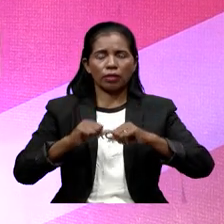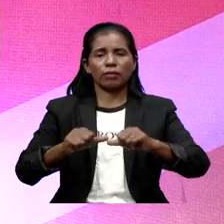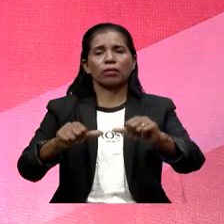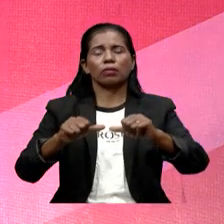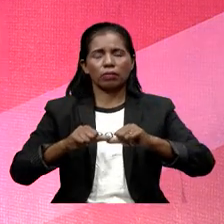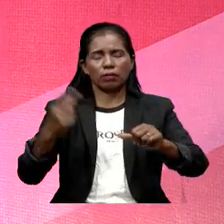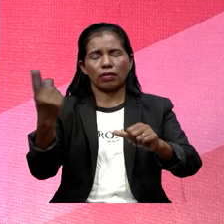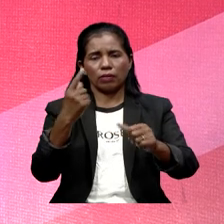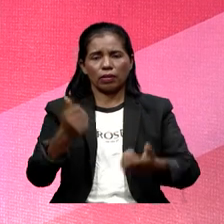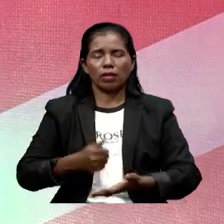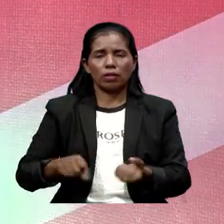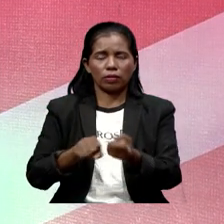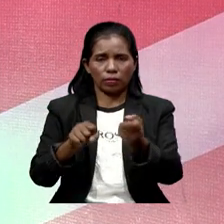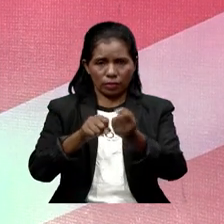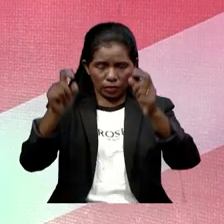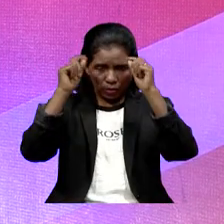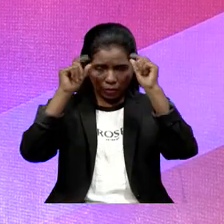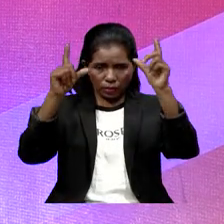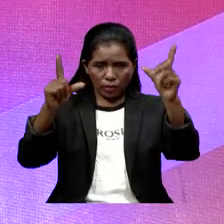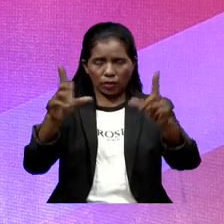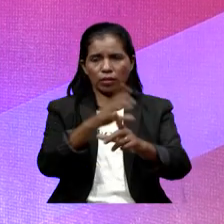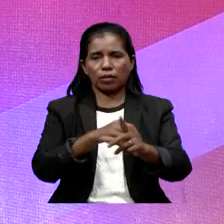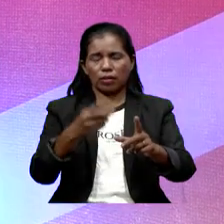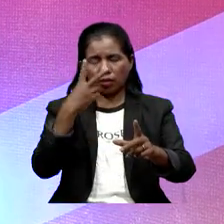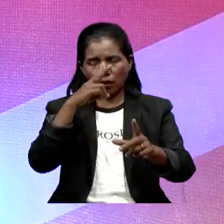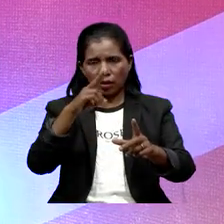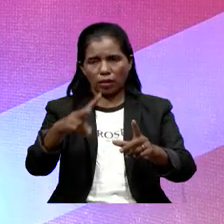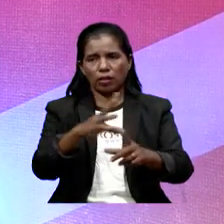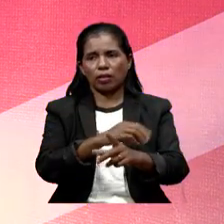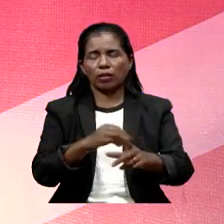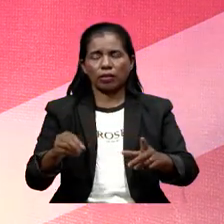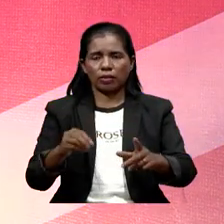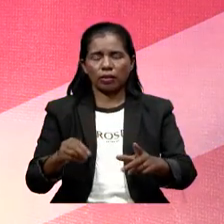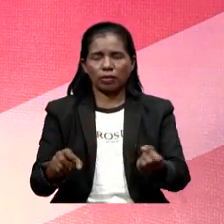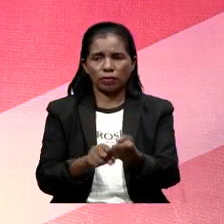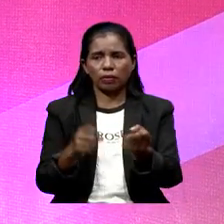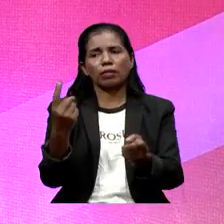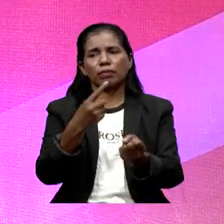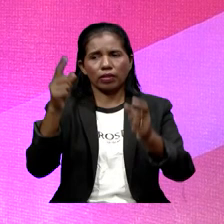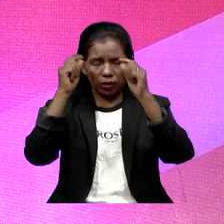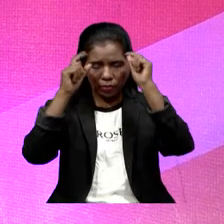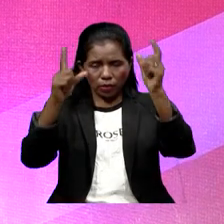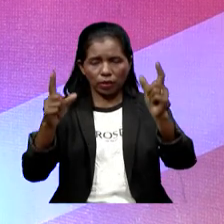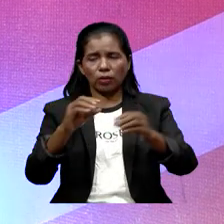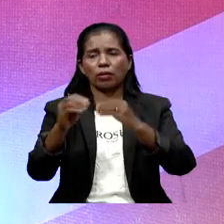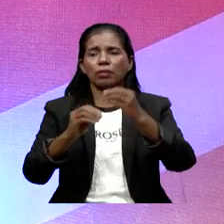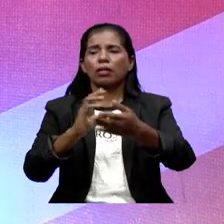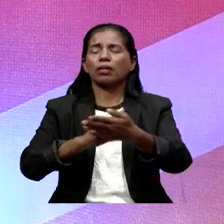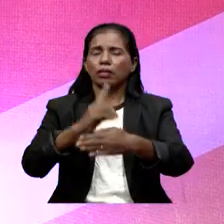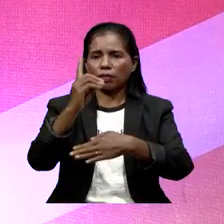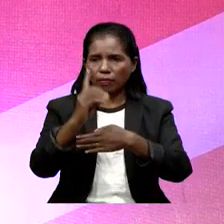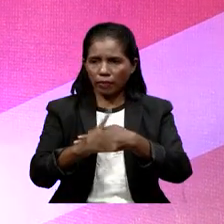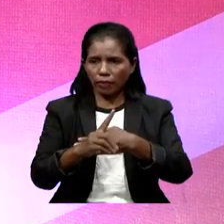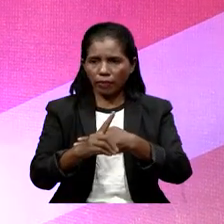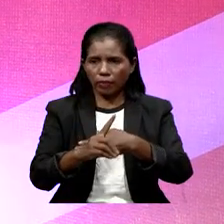building beyond mastery of English and negotiations to assist Timor-Leste in rural development, tourism,